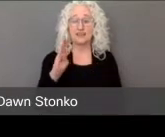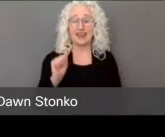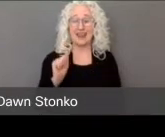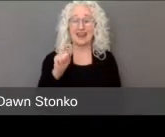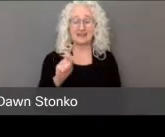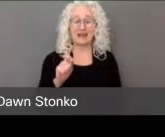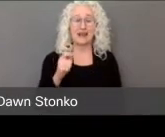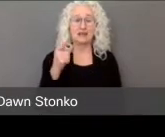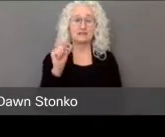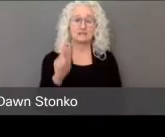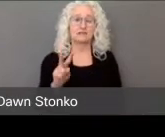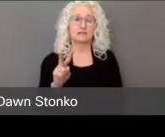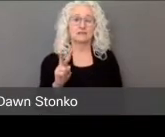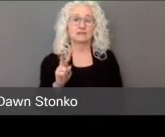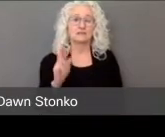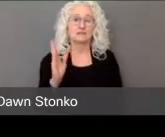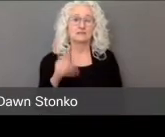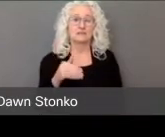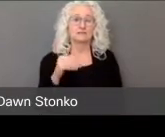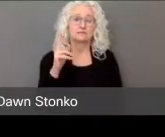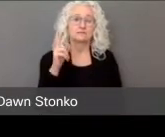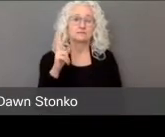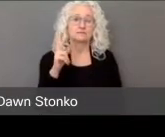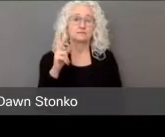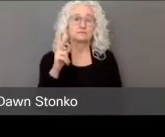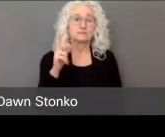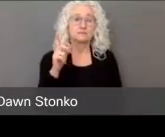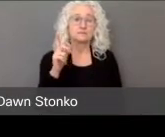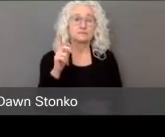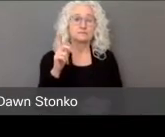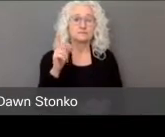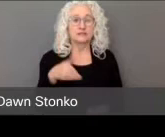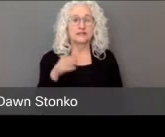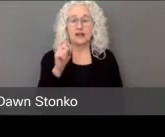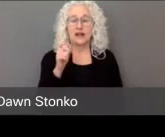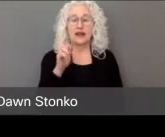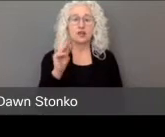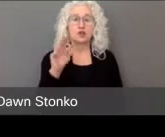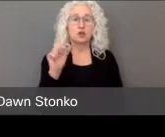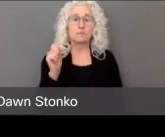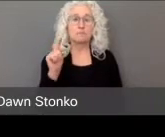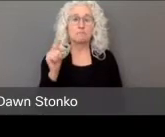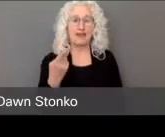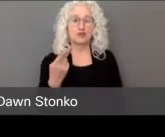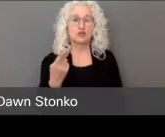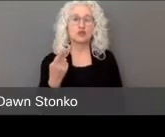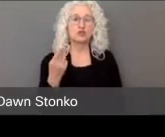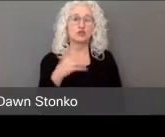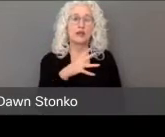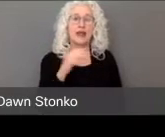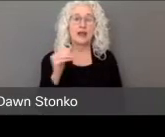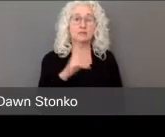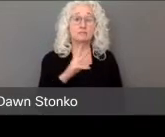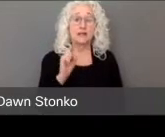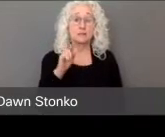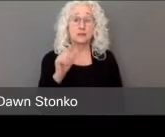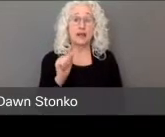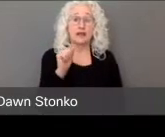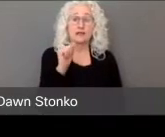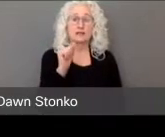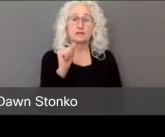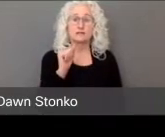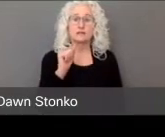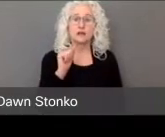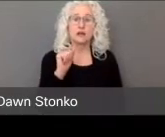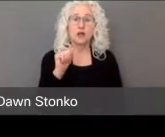sba.gov/lender match. Additional resources, sba.gov local assistance, that'll get you our office, the Baltimore District